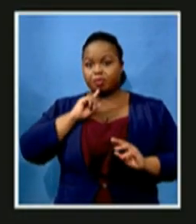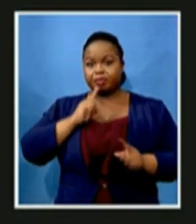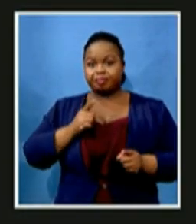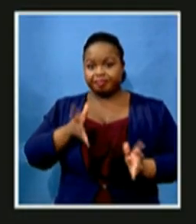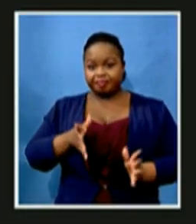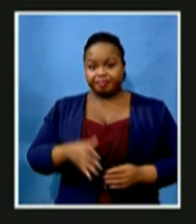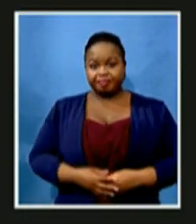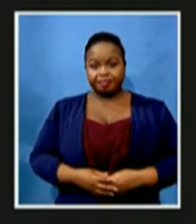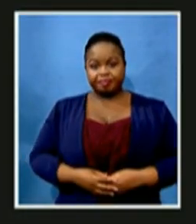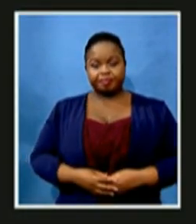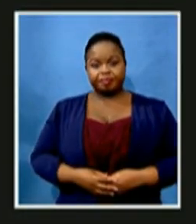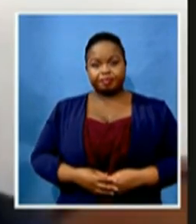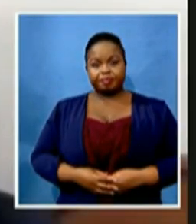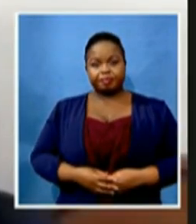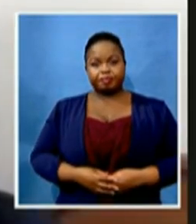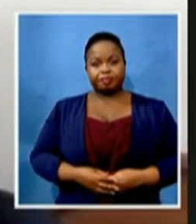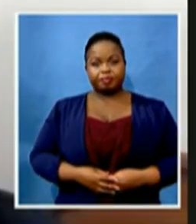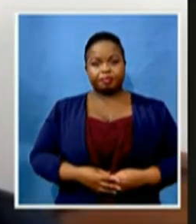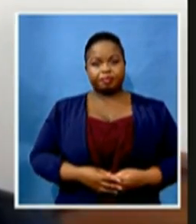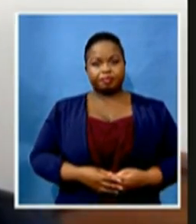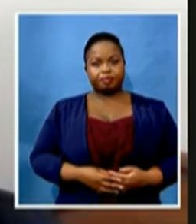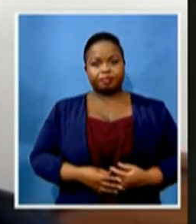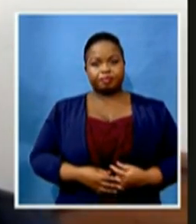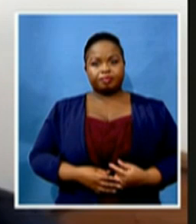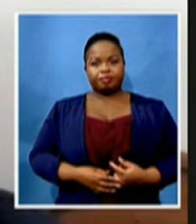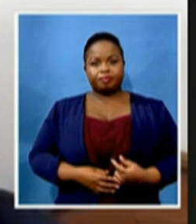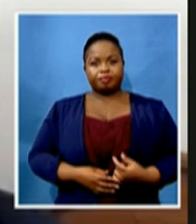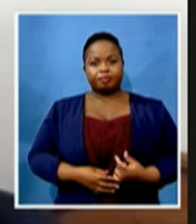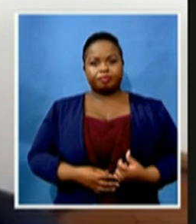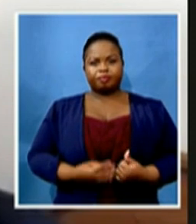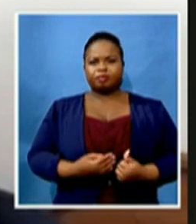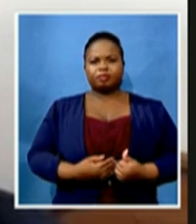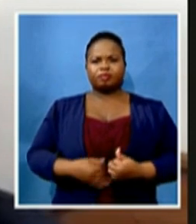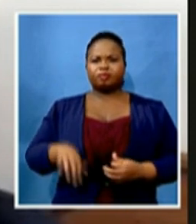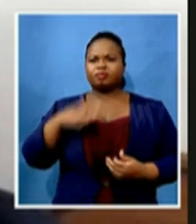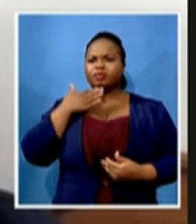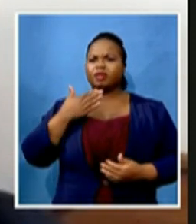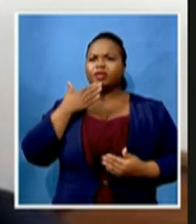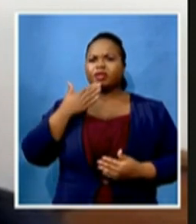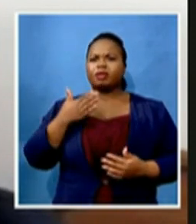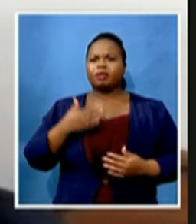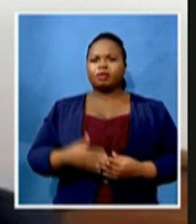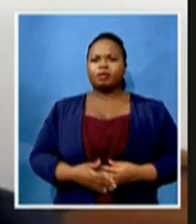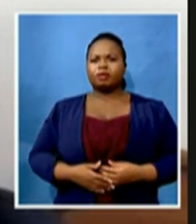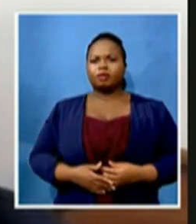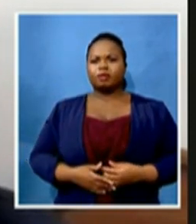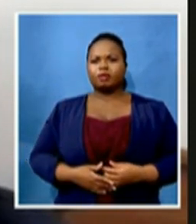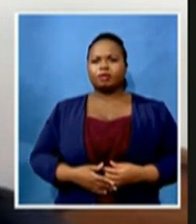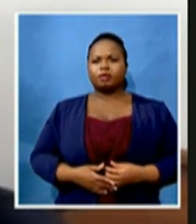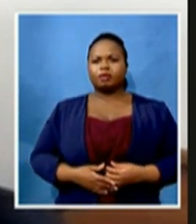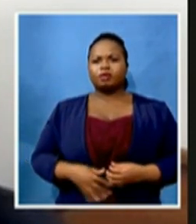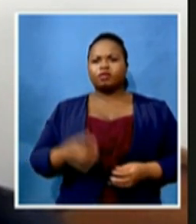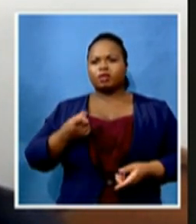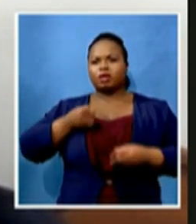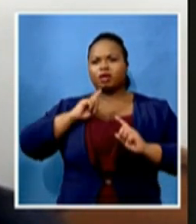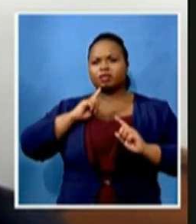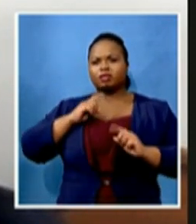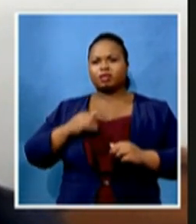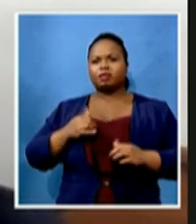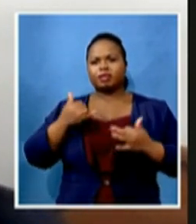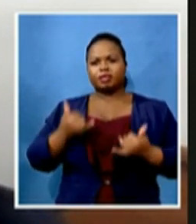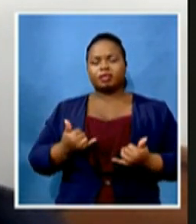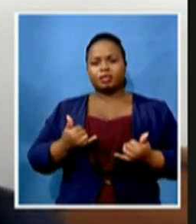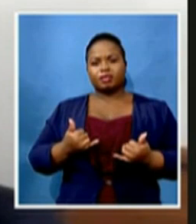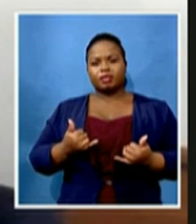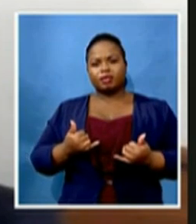Thank you. I'm sorry. Thank you very much for the answer. I'm going to just ask that the other two, there's